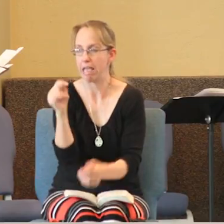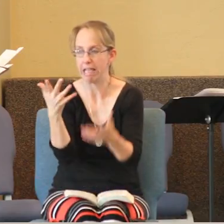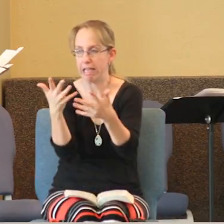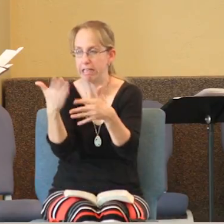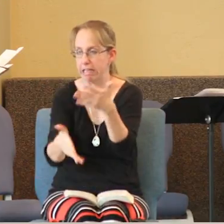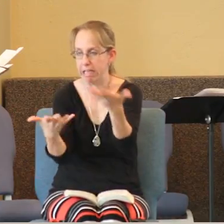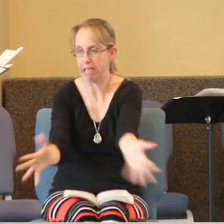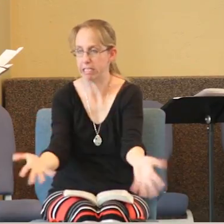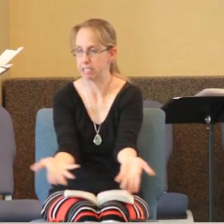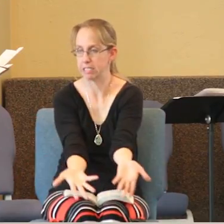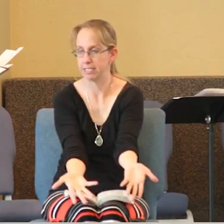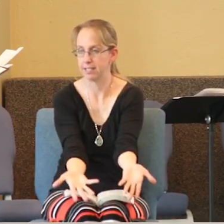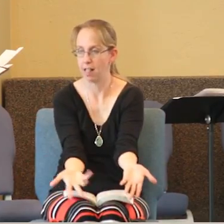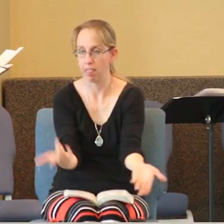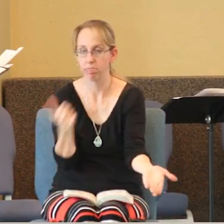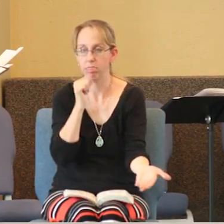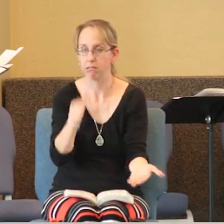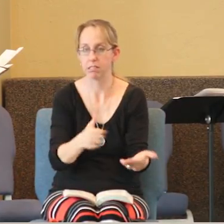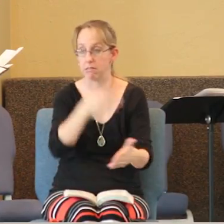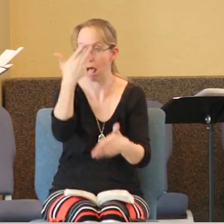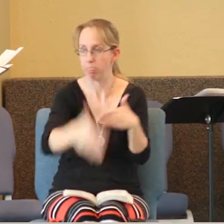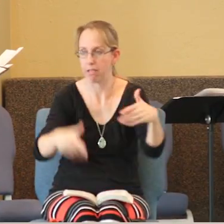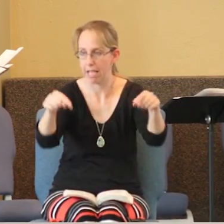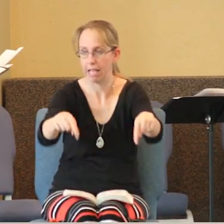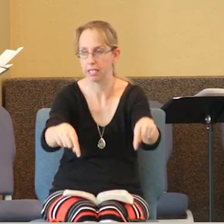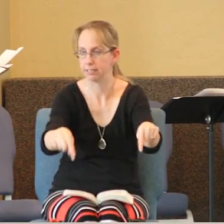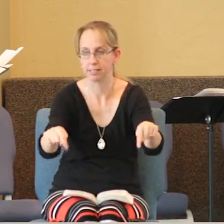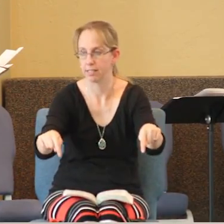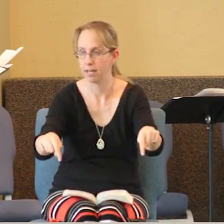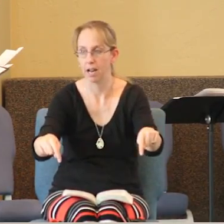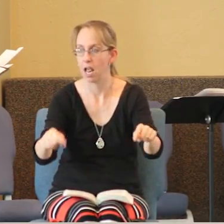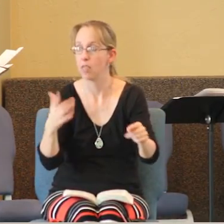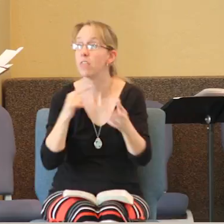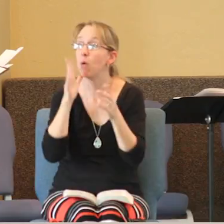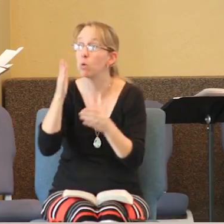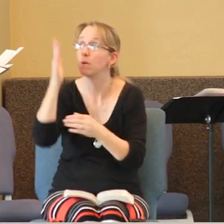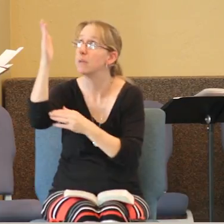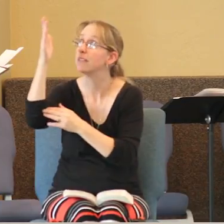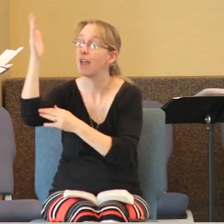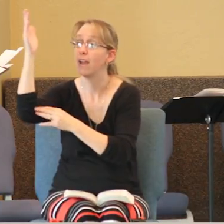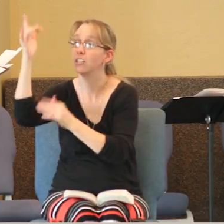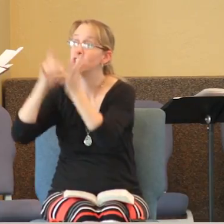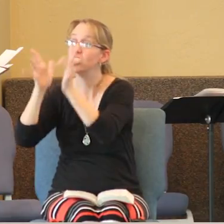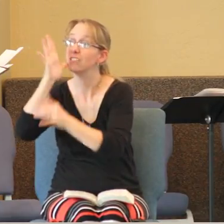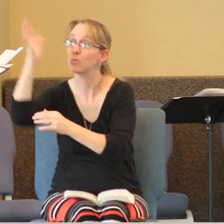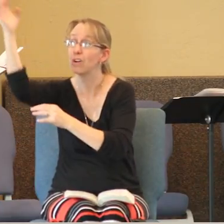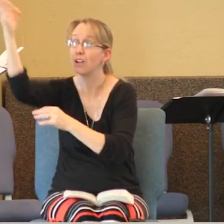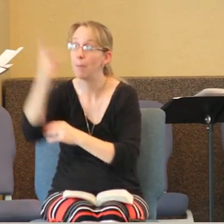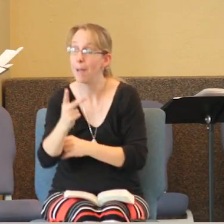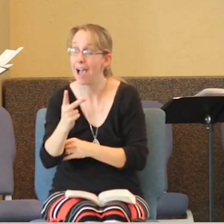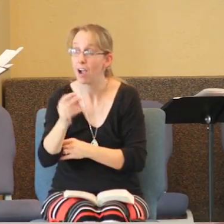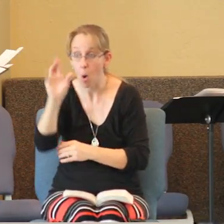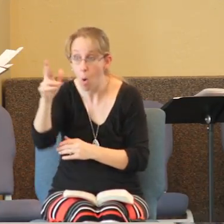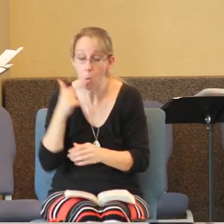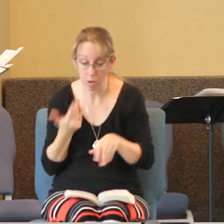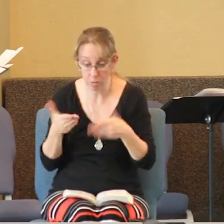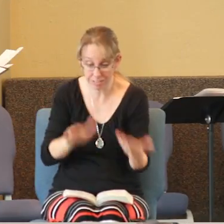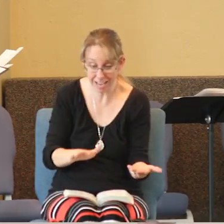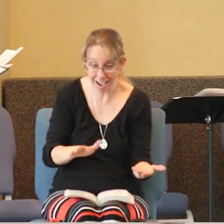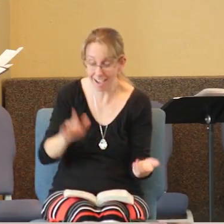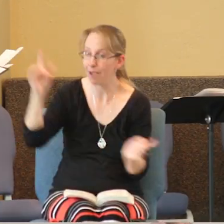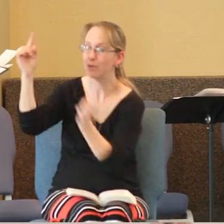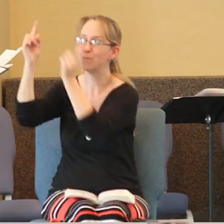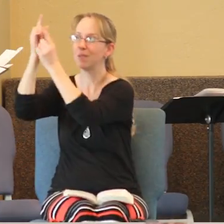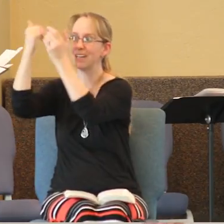This life is not the be-all to end-all. There is going to come a day when Jesus will return, or we will die and we will go and be with him in